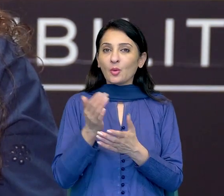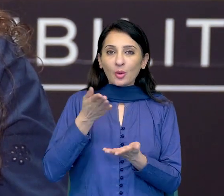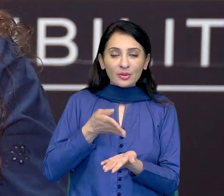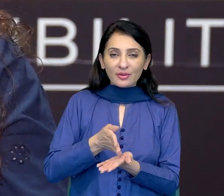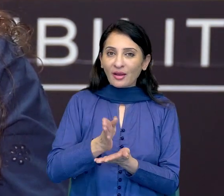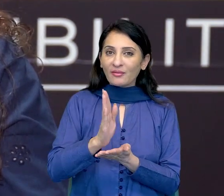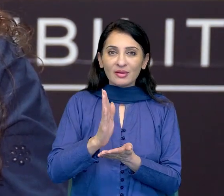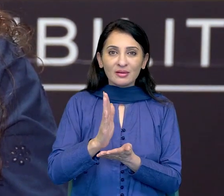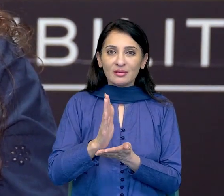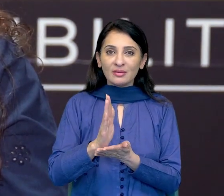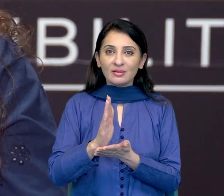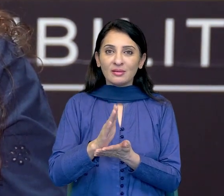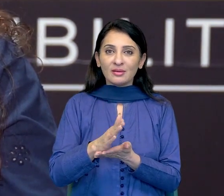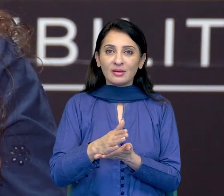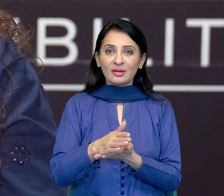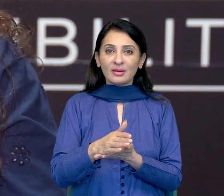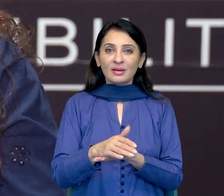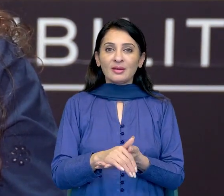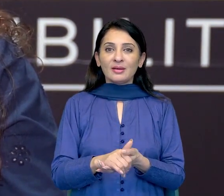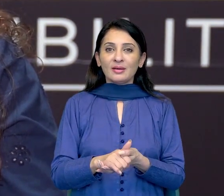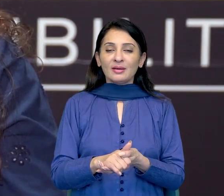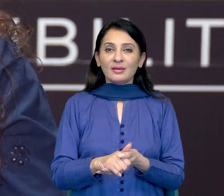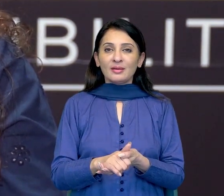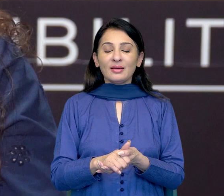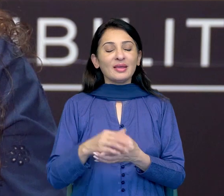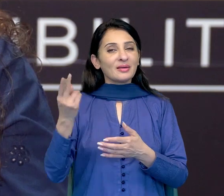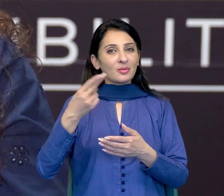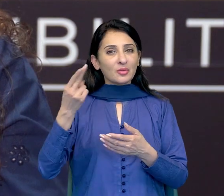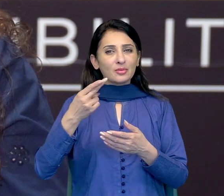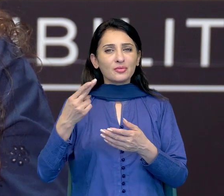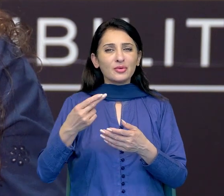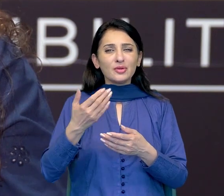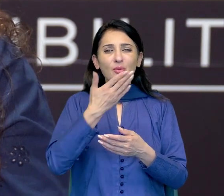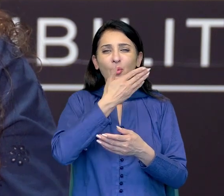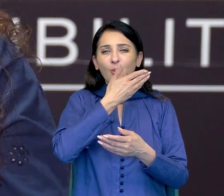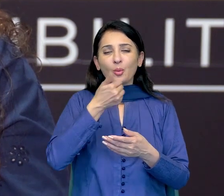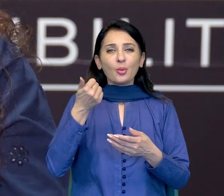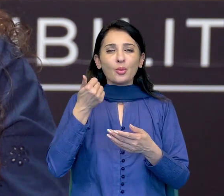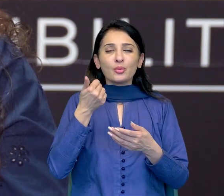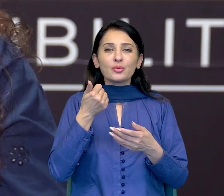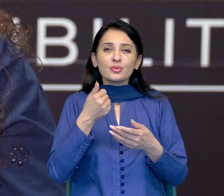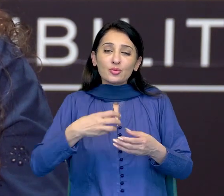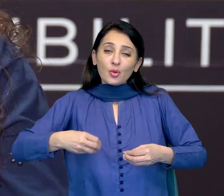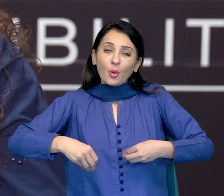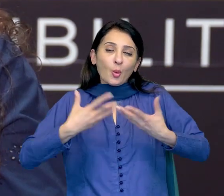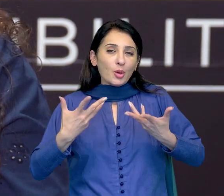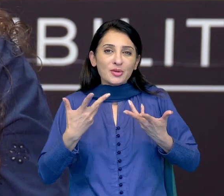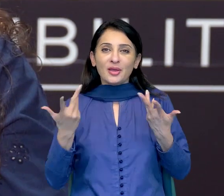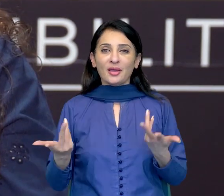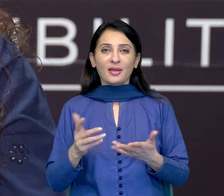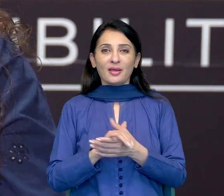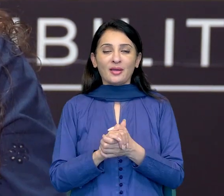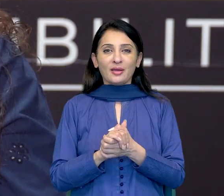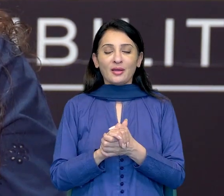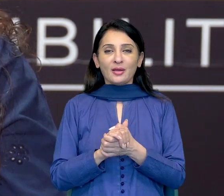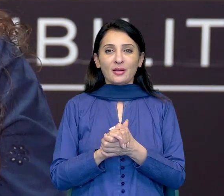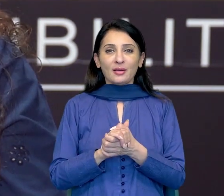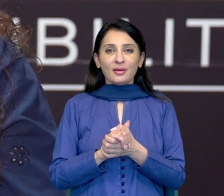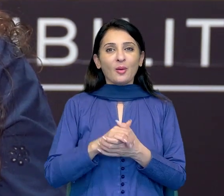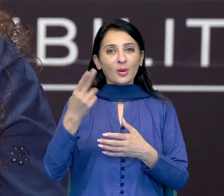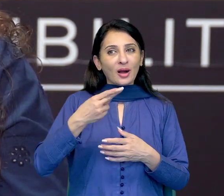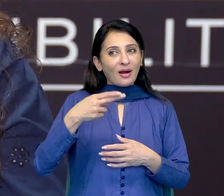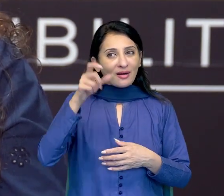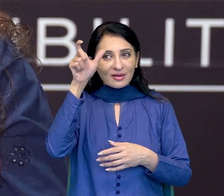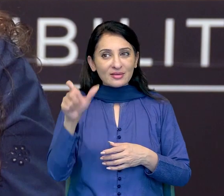and travel is a leisure for artists, because it really opens up